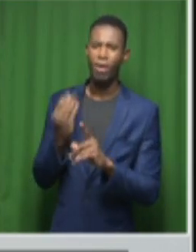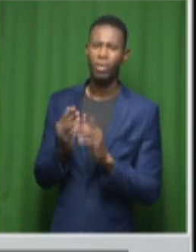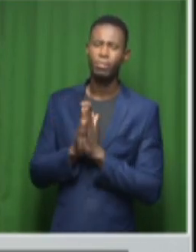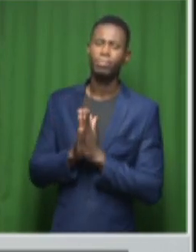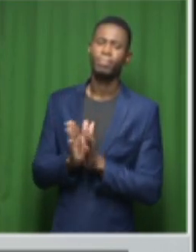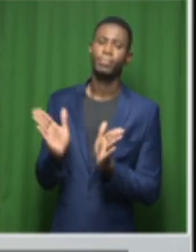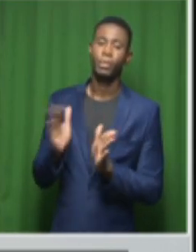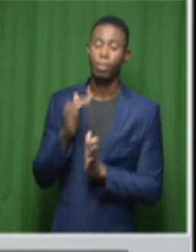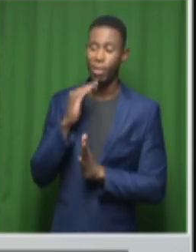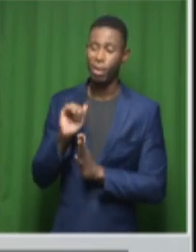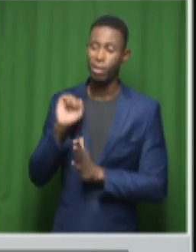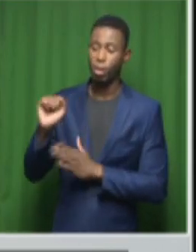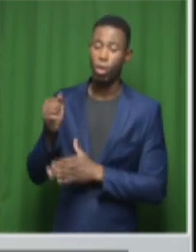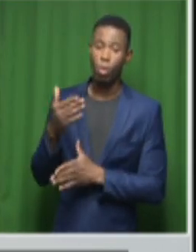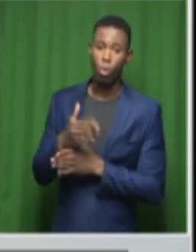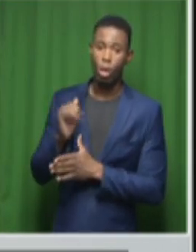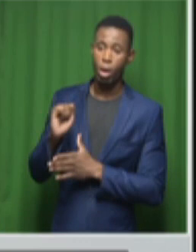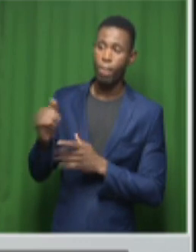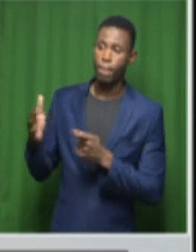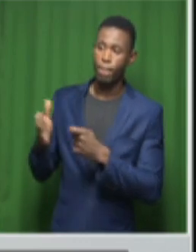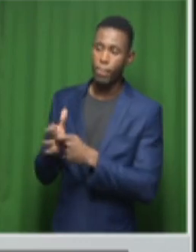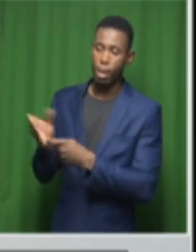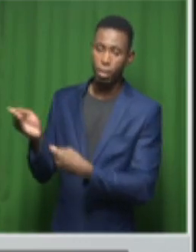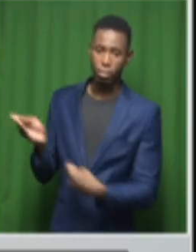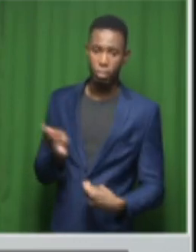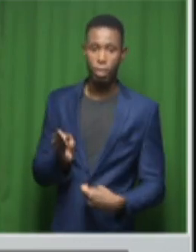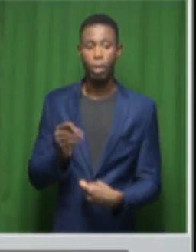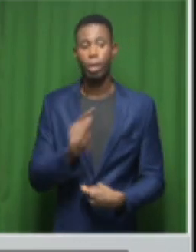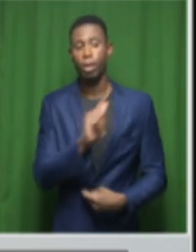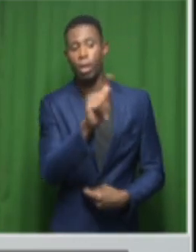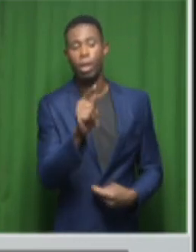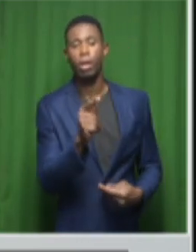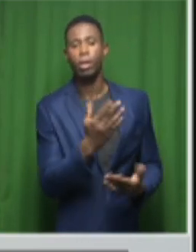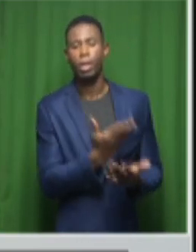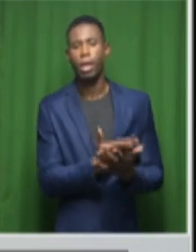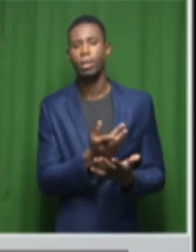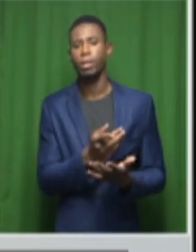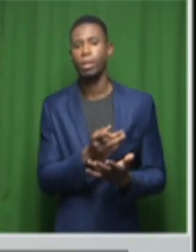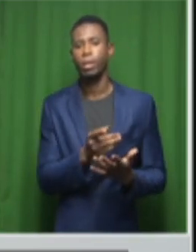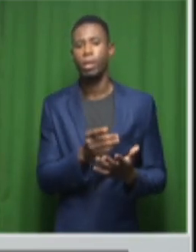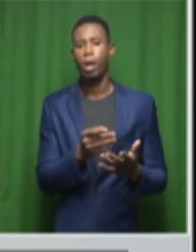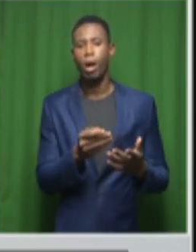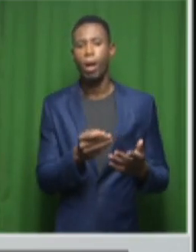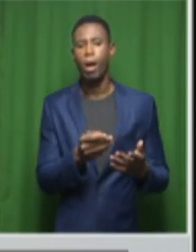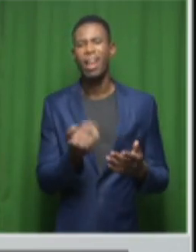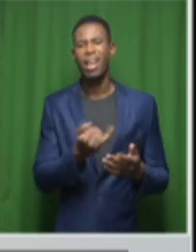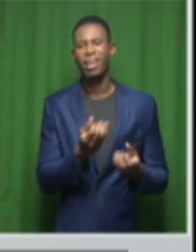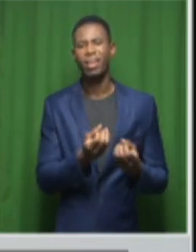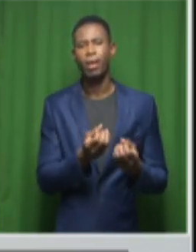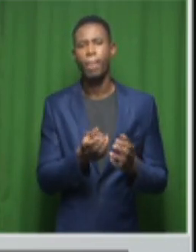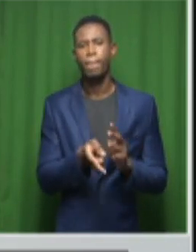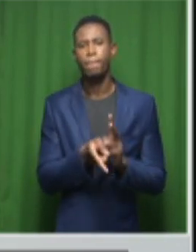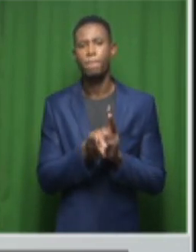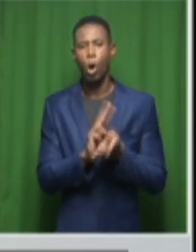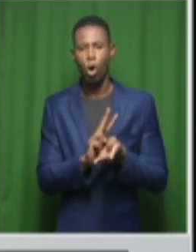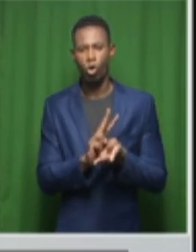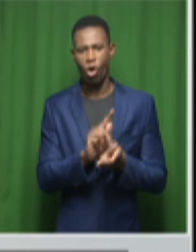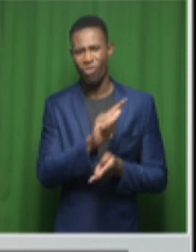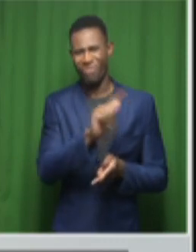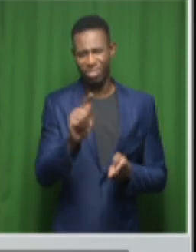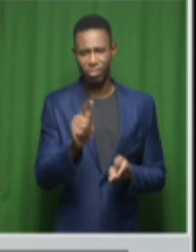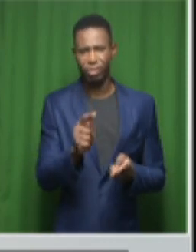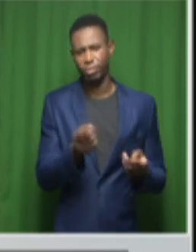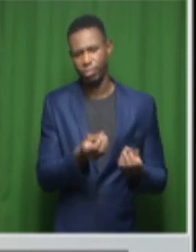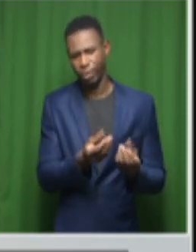the artworks and make sure that South Africans have access to amazing contemporary South African visual